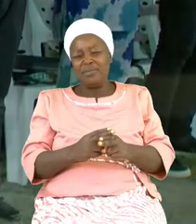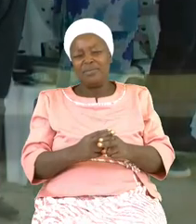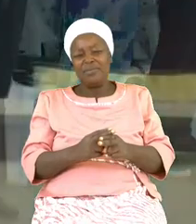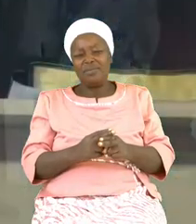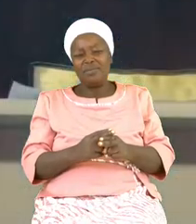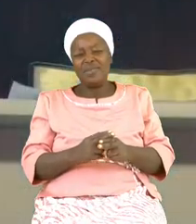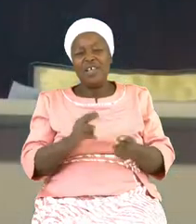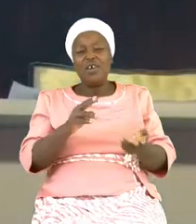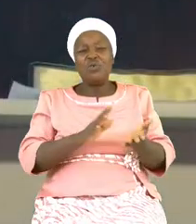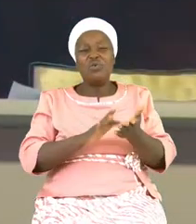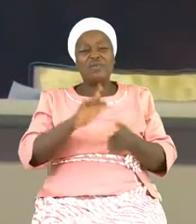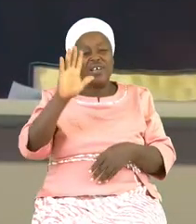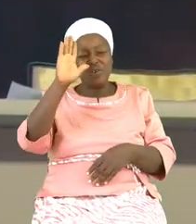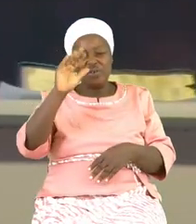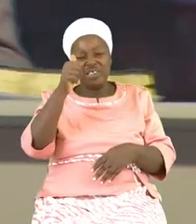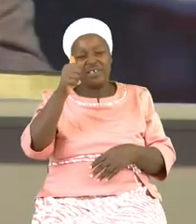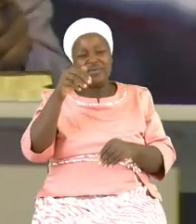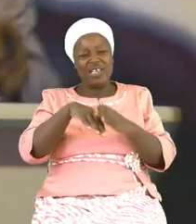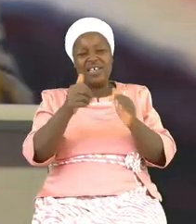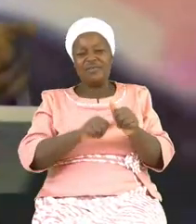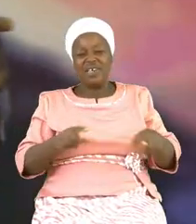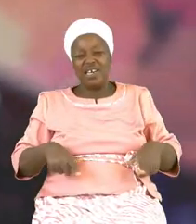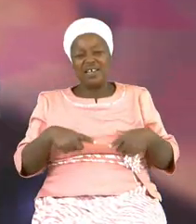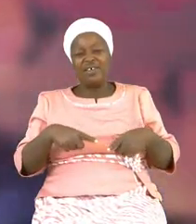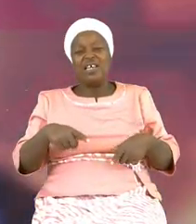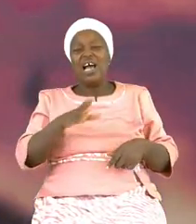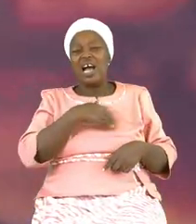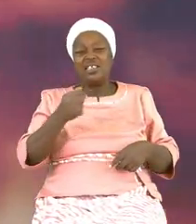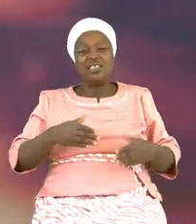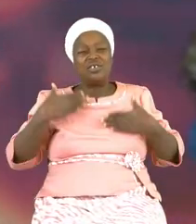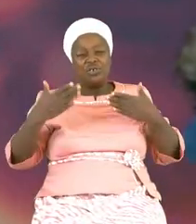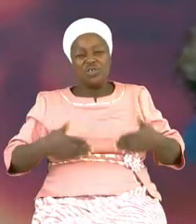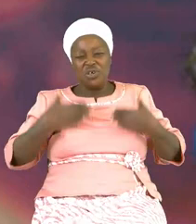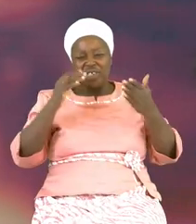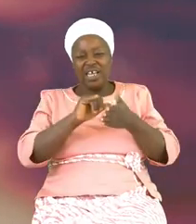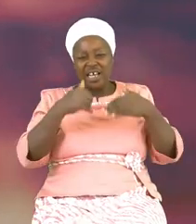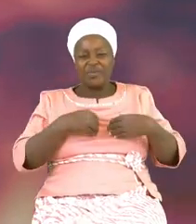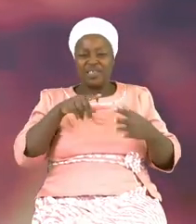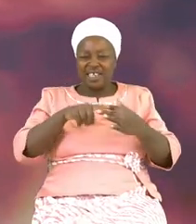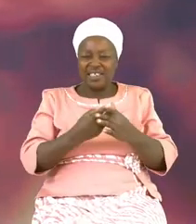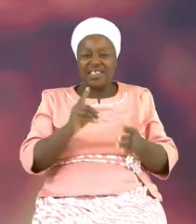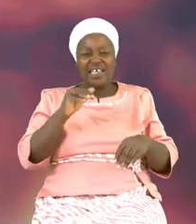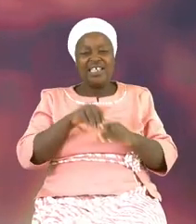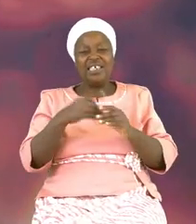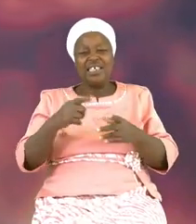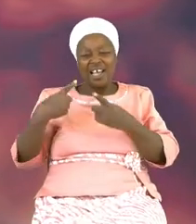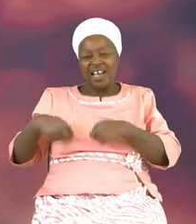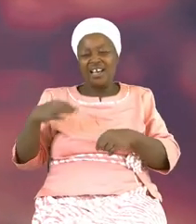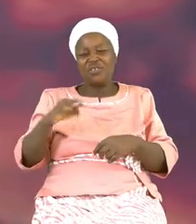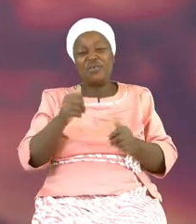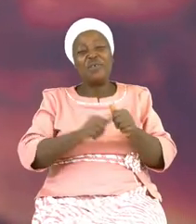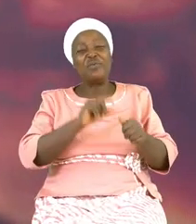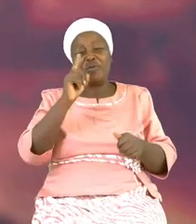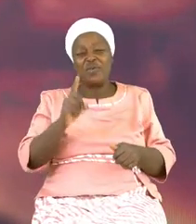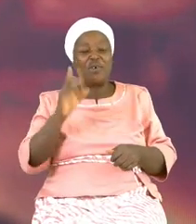Glorify yourself in every life. And the joy that has started in the heart of everyone will